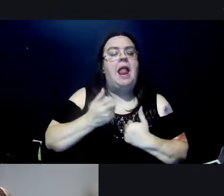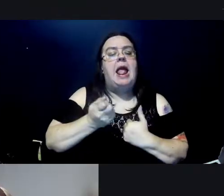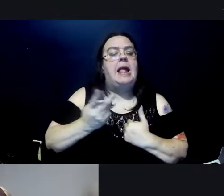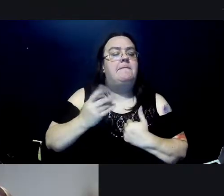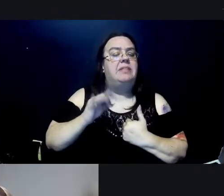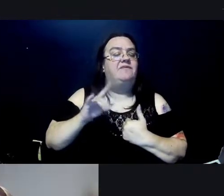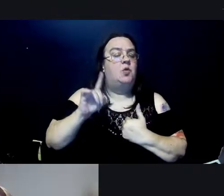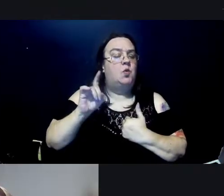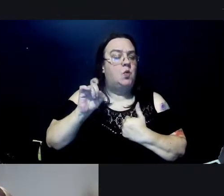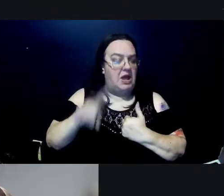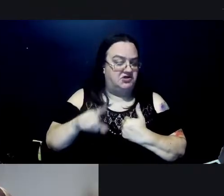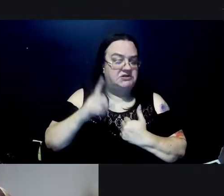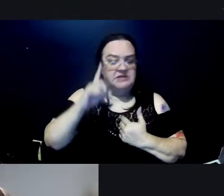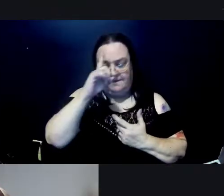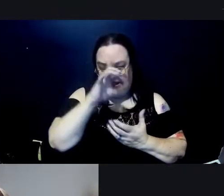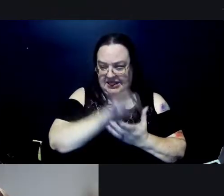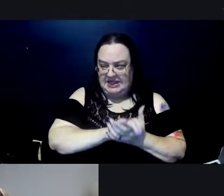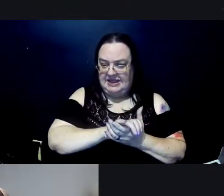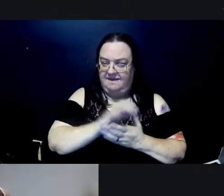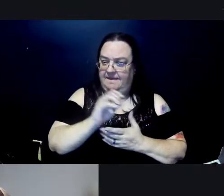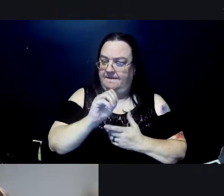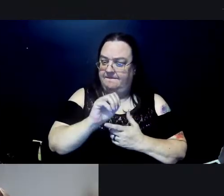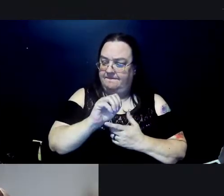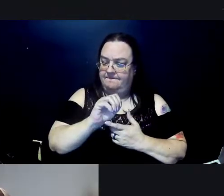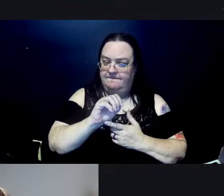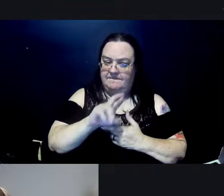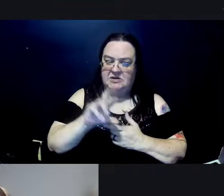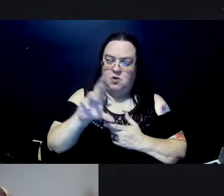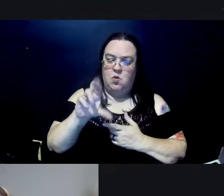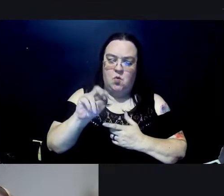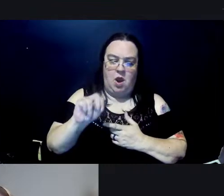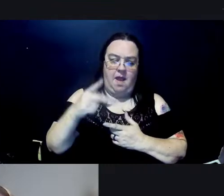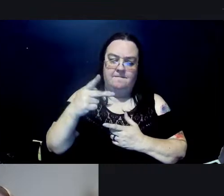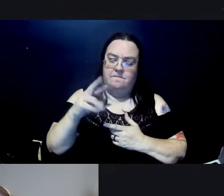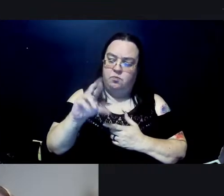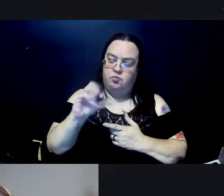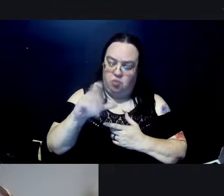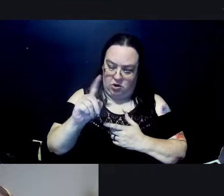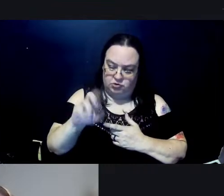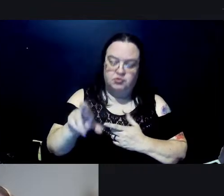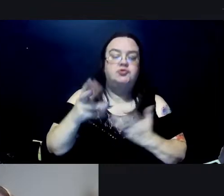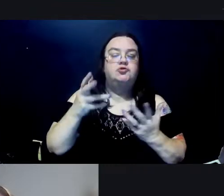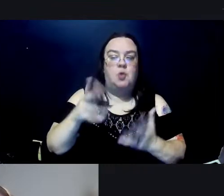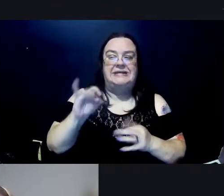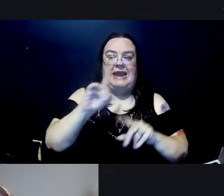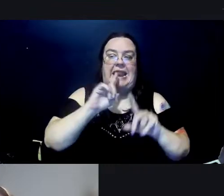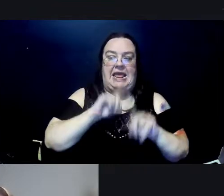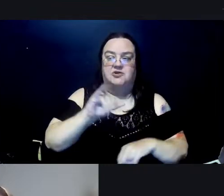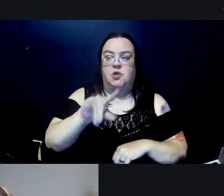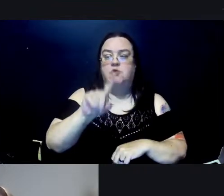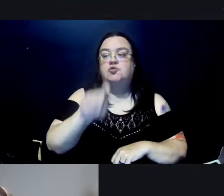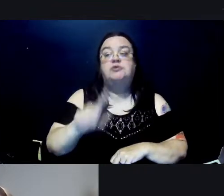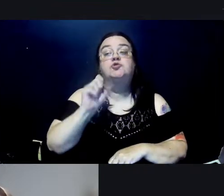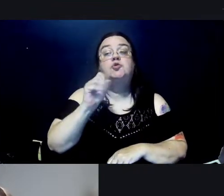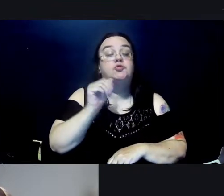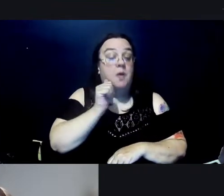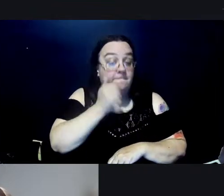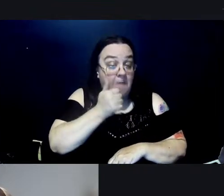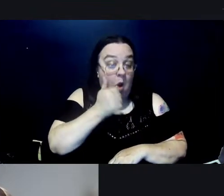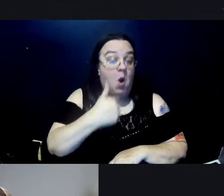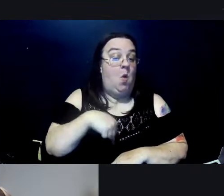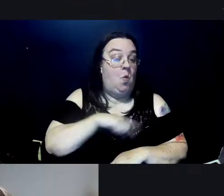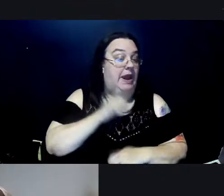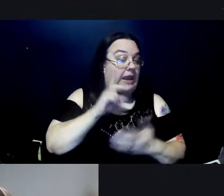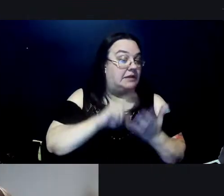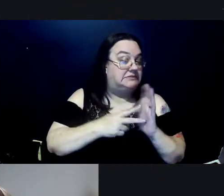I believe Mr. Ron Proctor answered those questions. So tomorrow we intend to reach